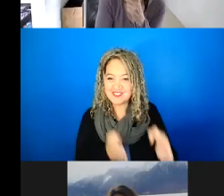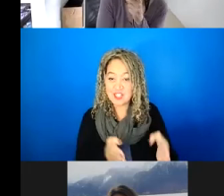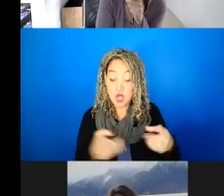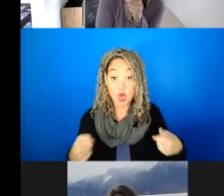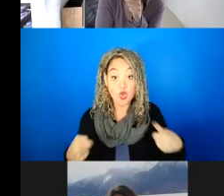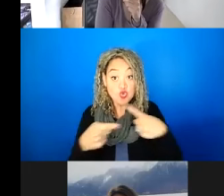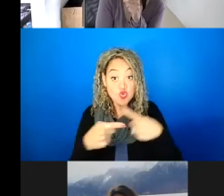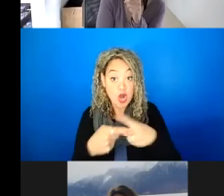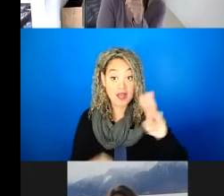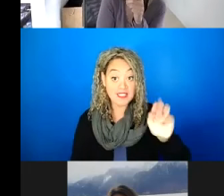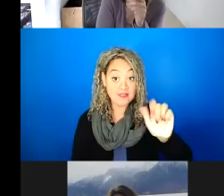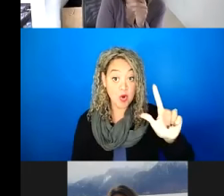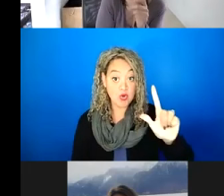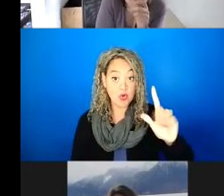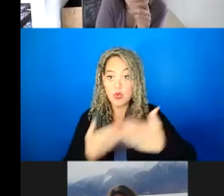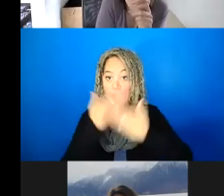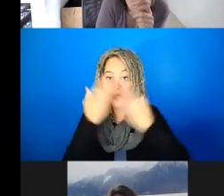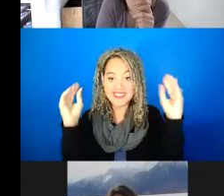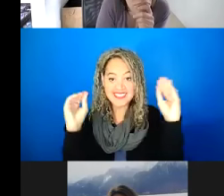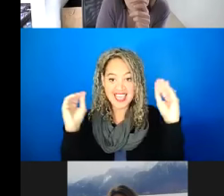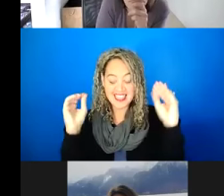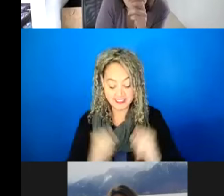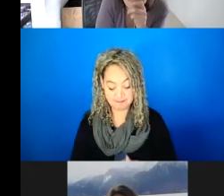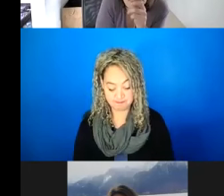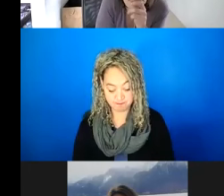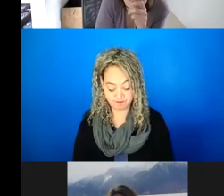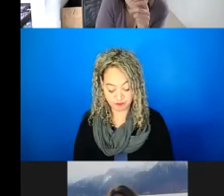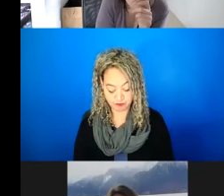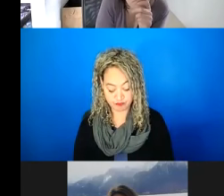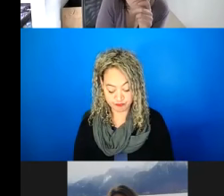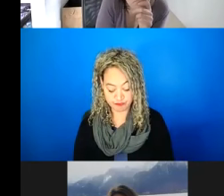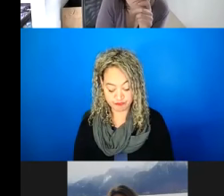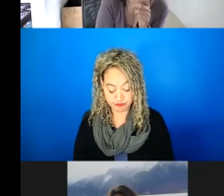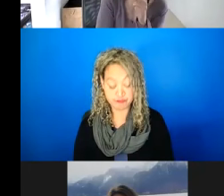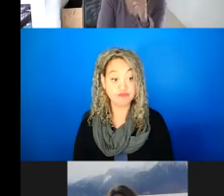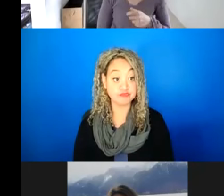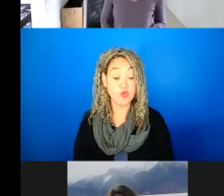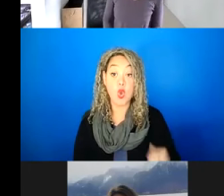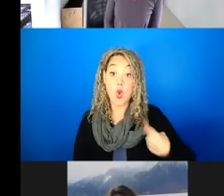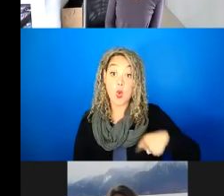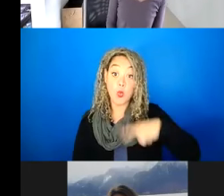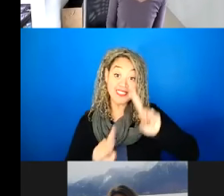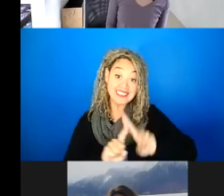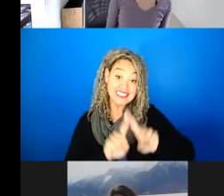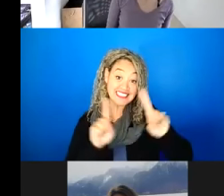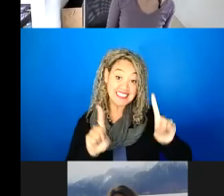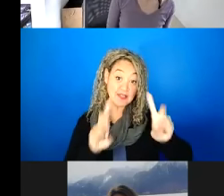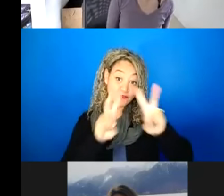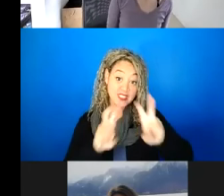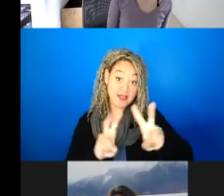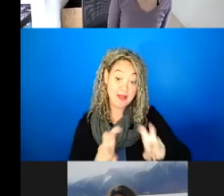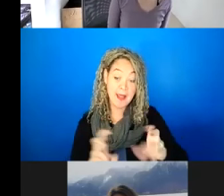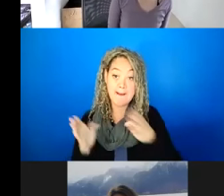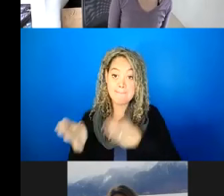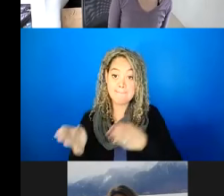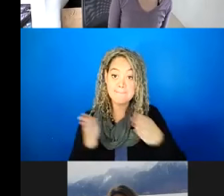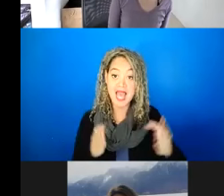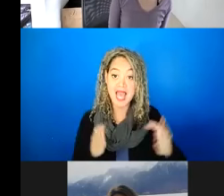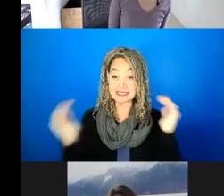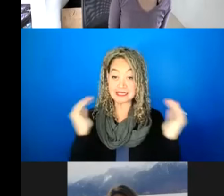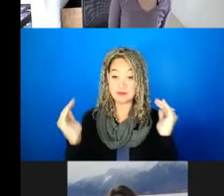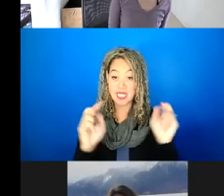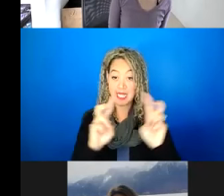Cross-modal, nothing. Wow. We then did a different analysis, pattern similarity analysis.